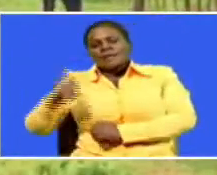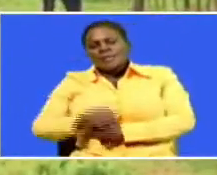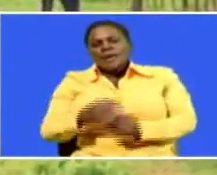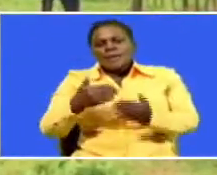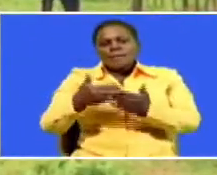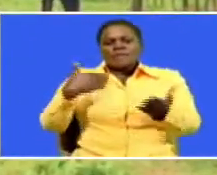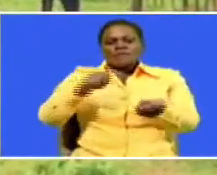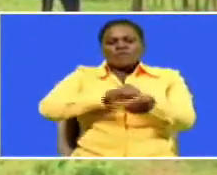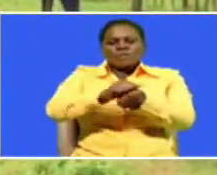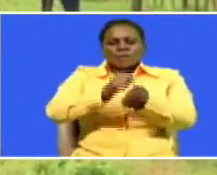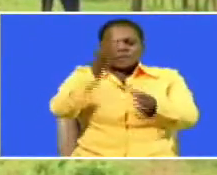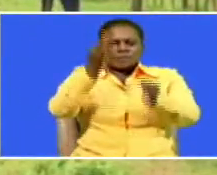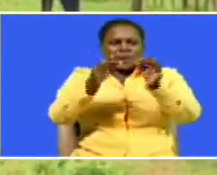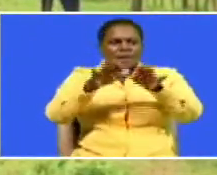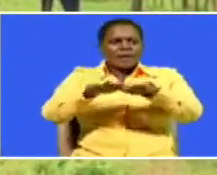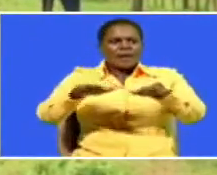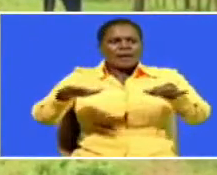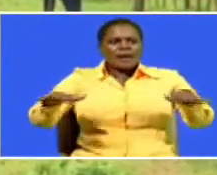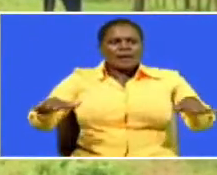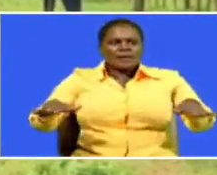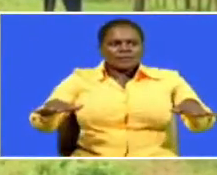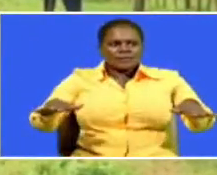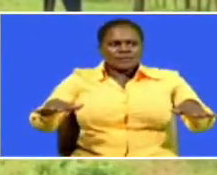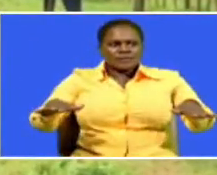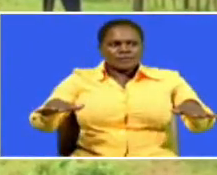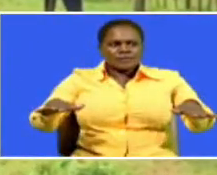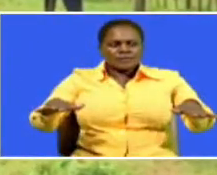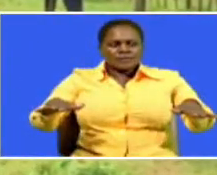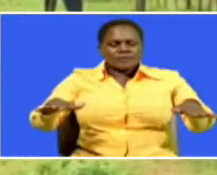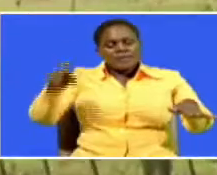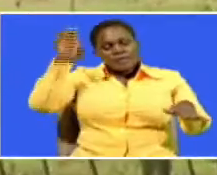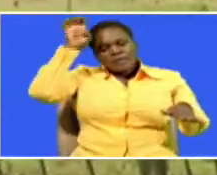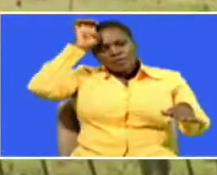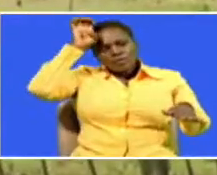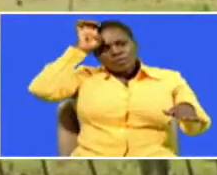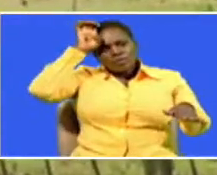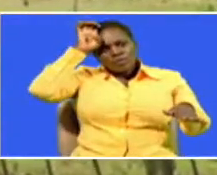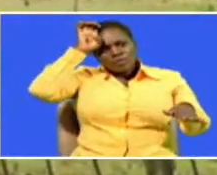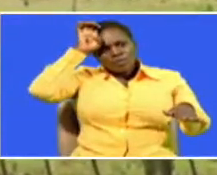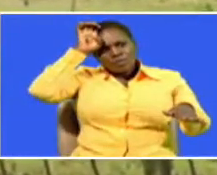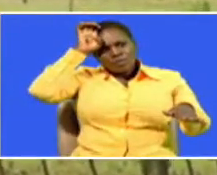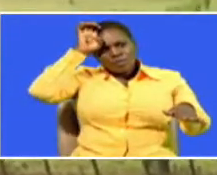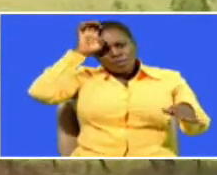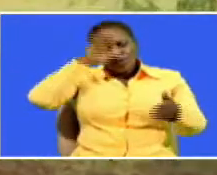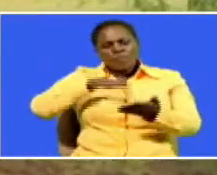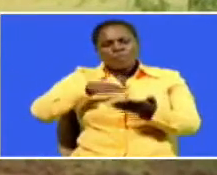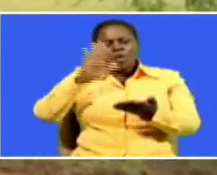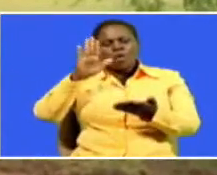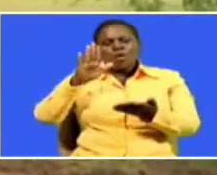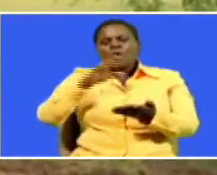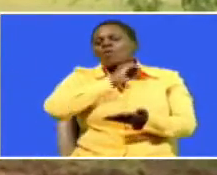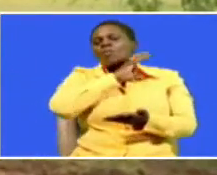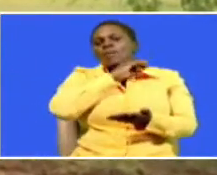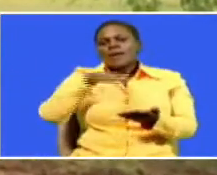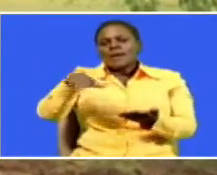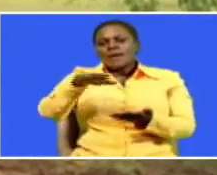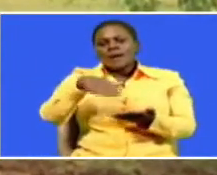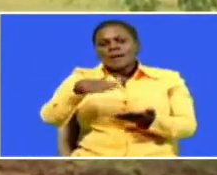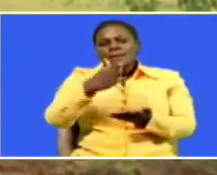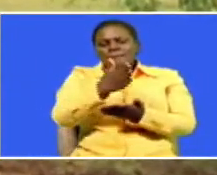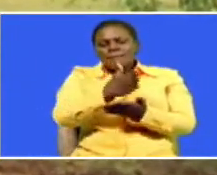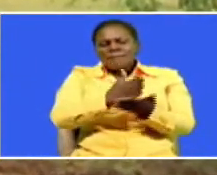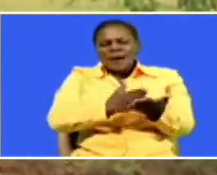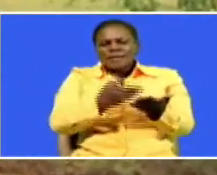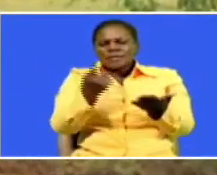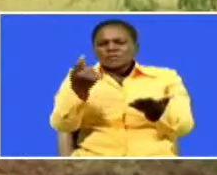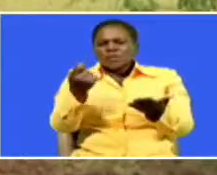the Friday ruling, the Land and Environment Court in Eldoret had given the squatters most of the contested land. A small